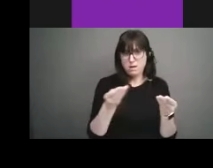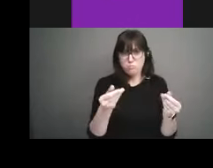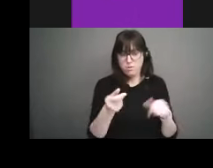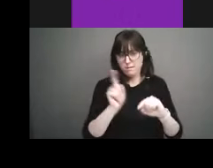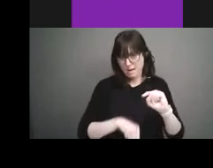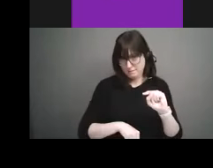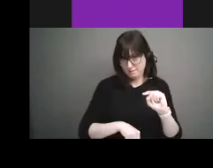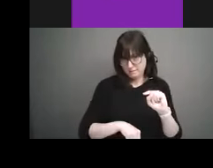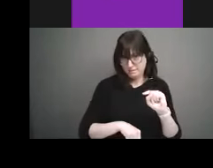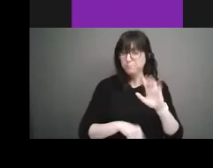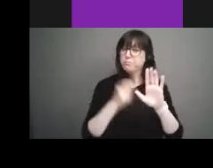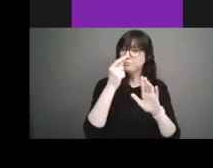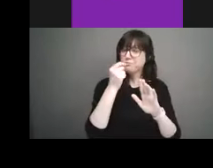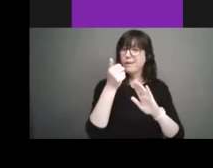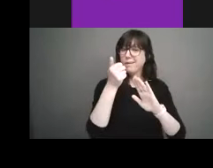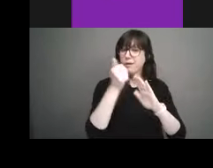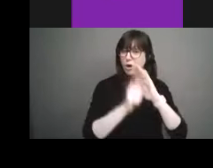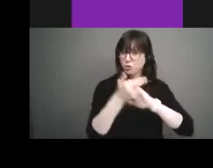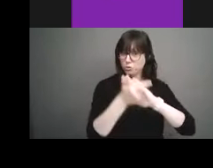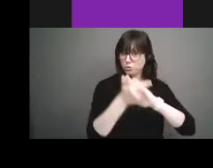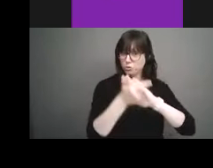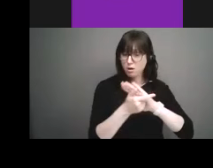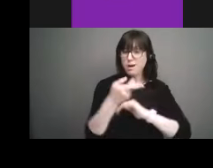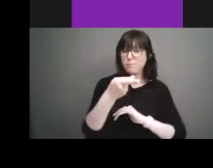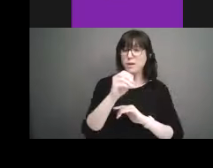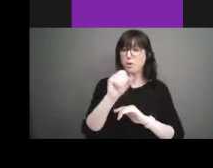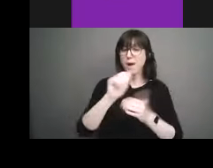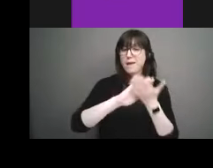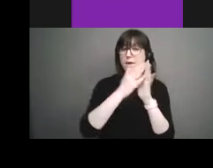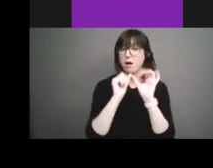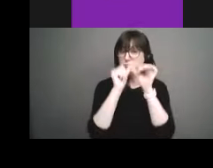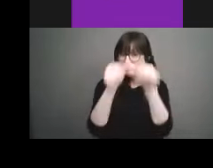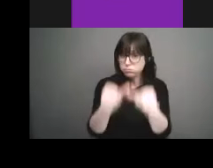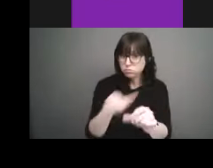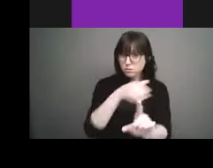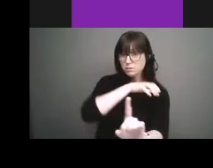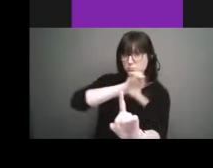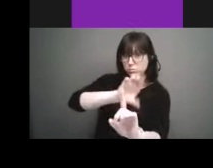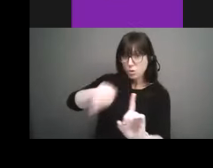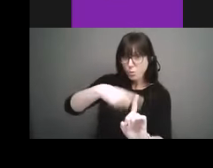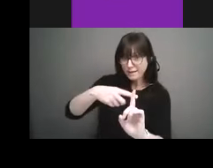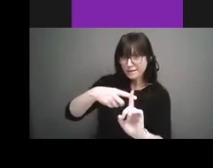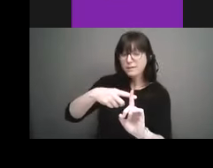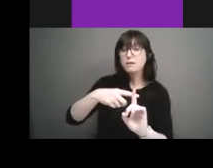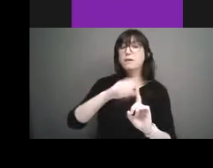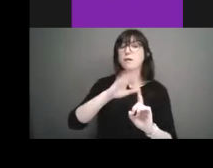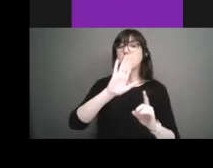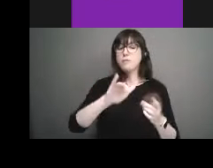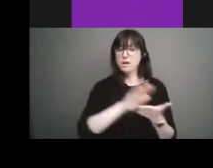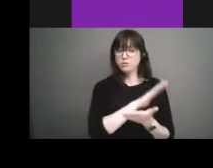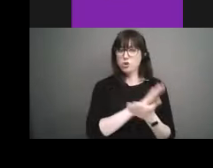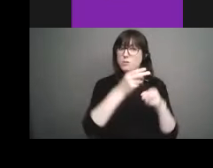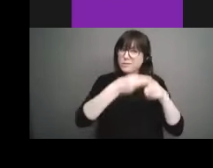So under the law, what makes a power of attorney a continuing power is if the document itself is called